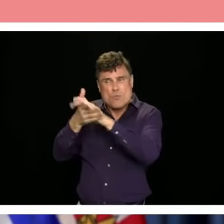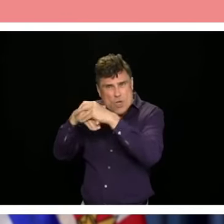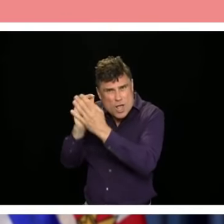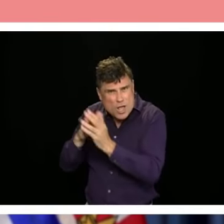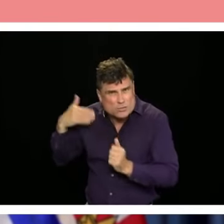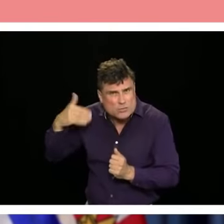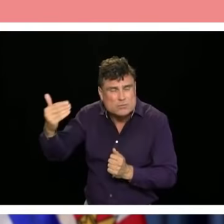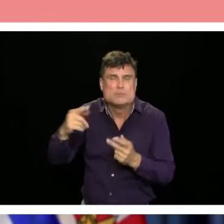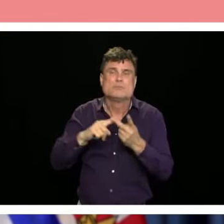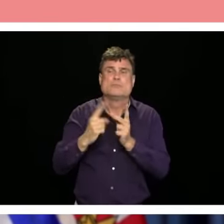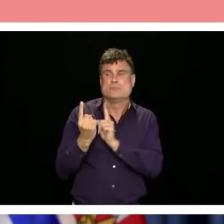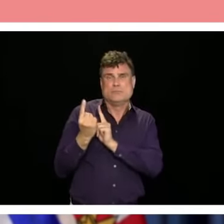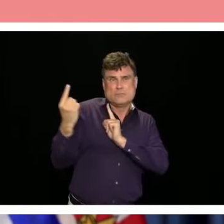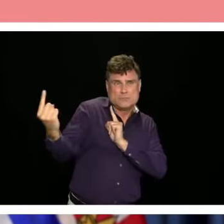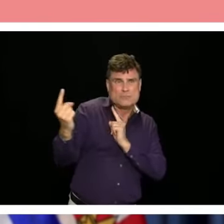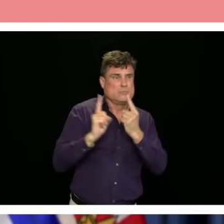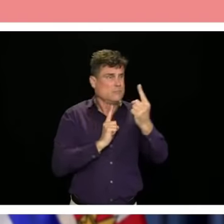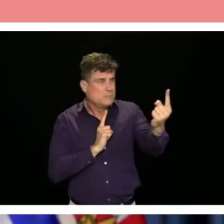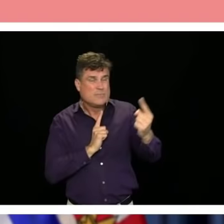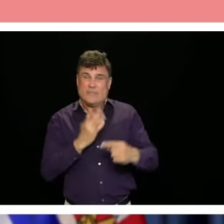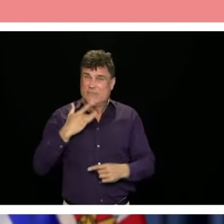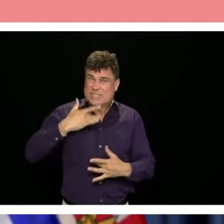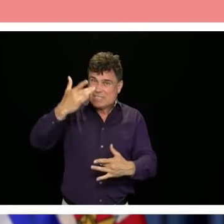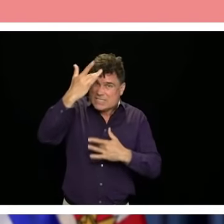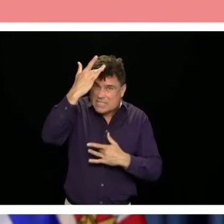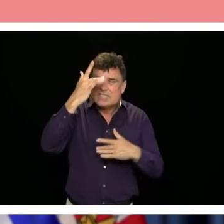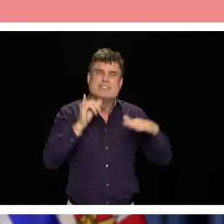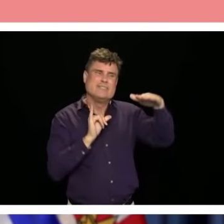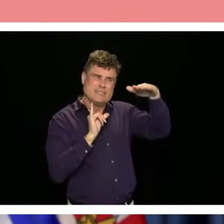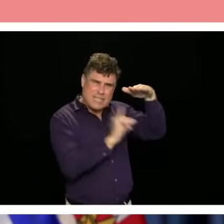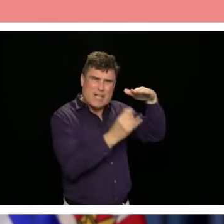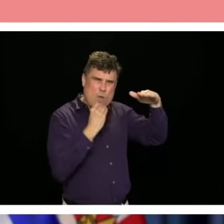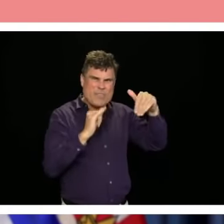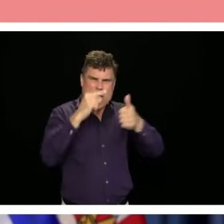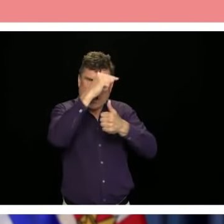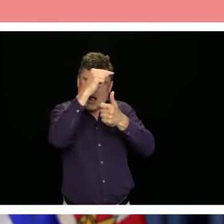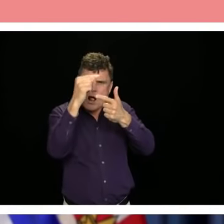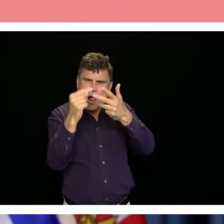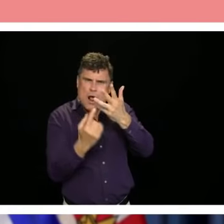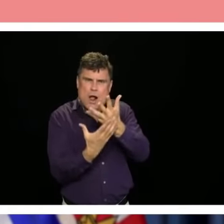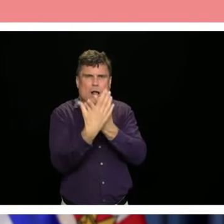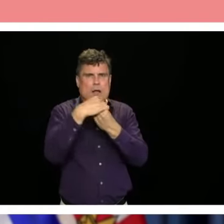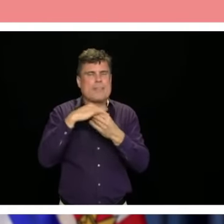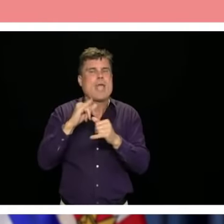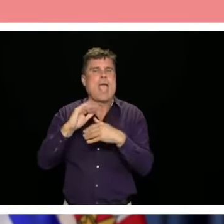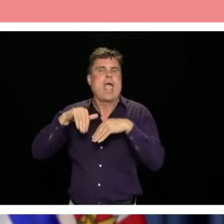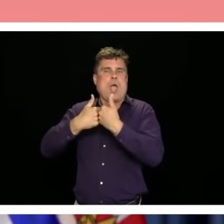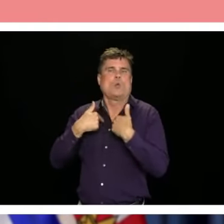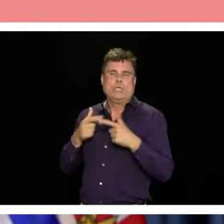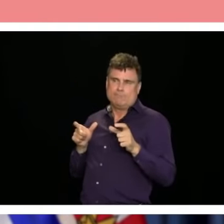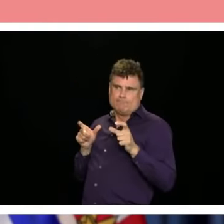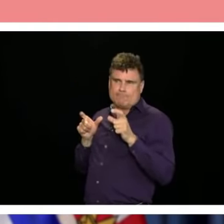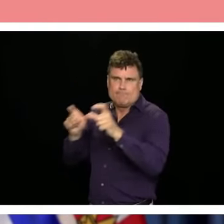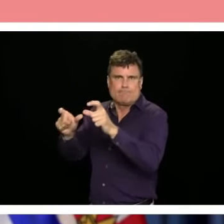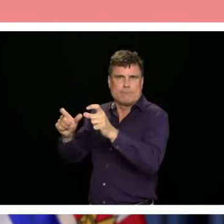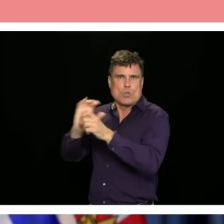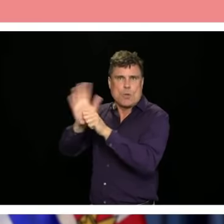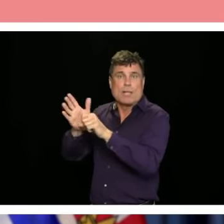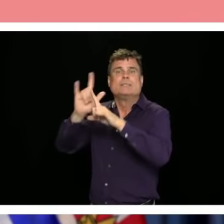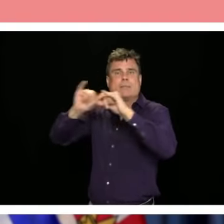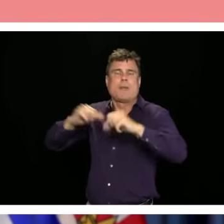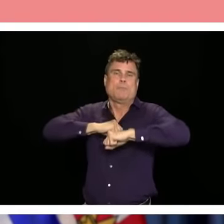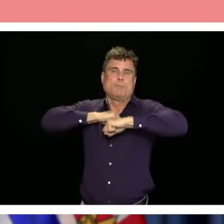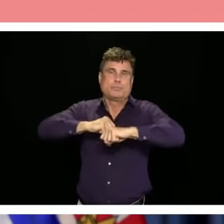steps we can take ourselves offer us the strongest protection and the greatest chance to stop the spread. Physical distancing, that